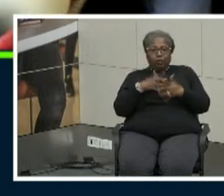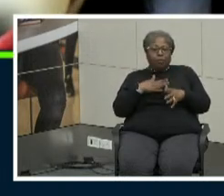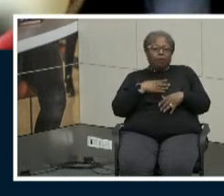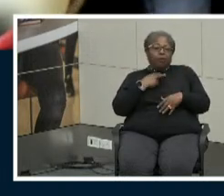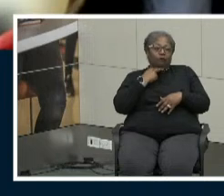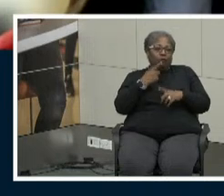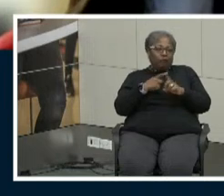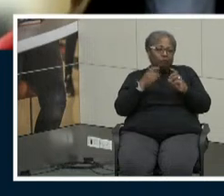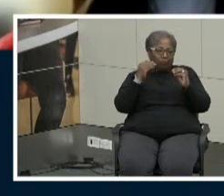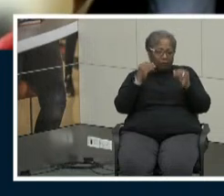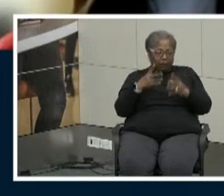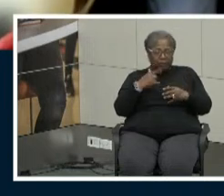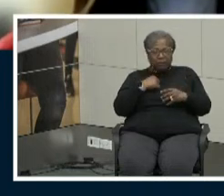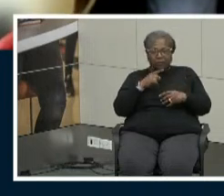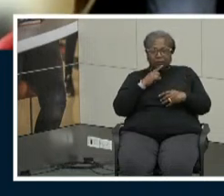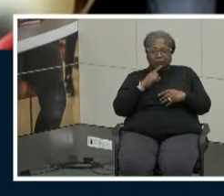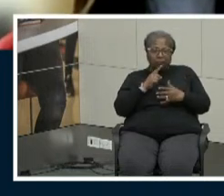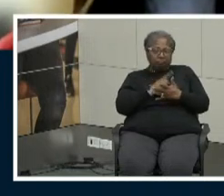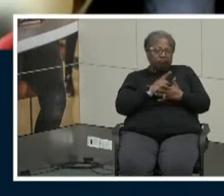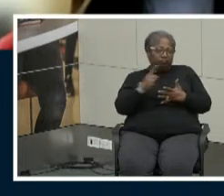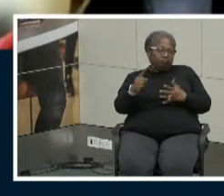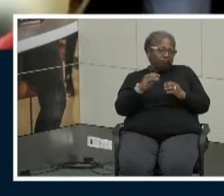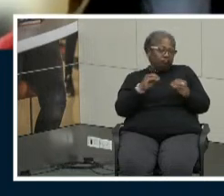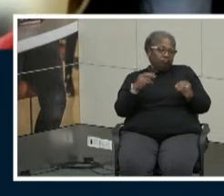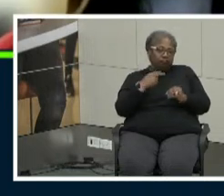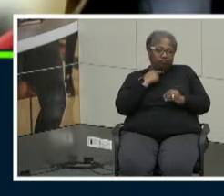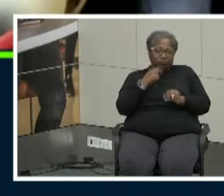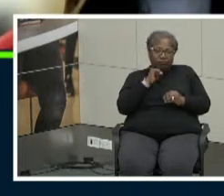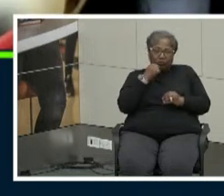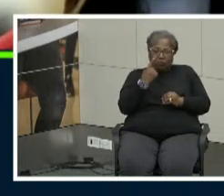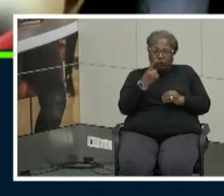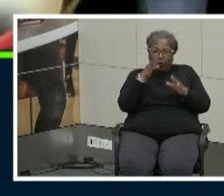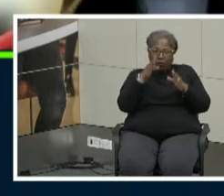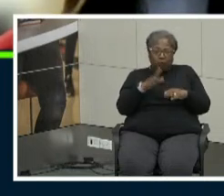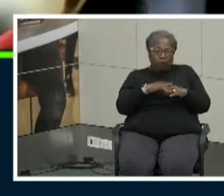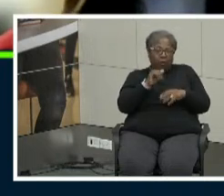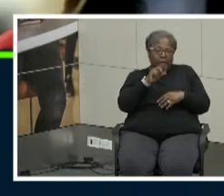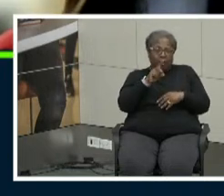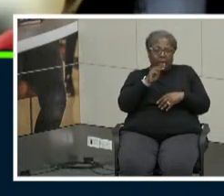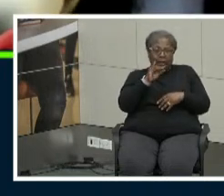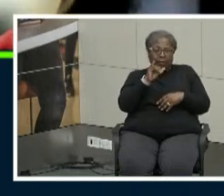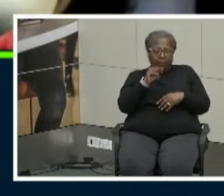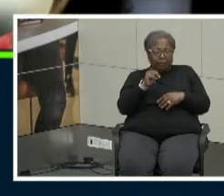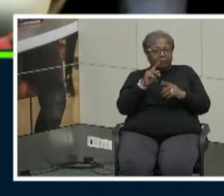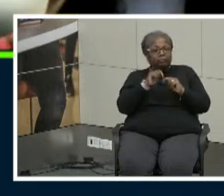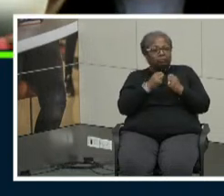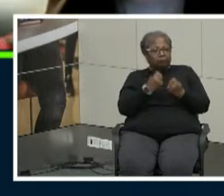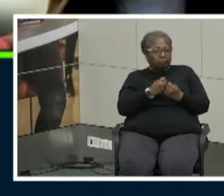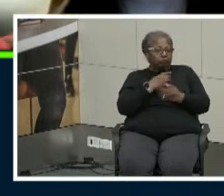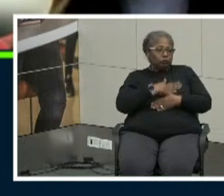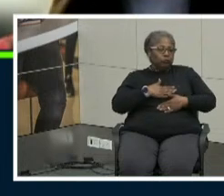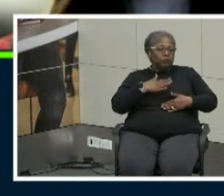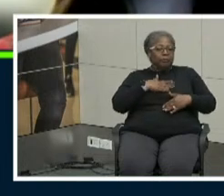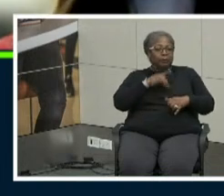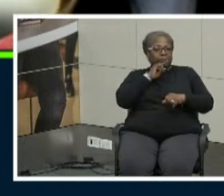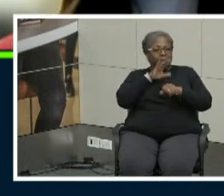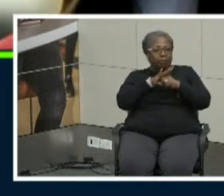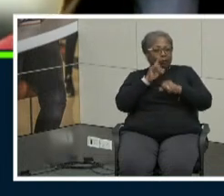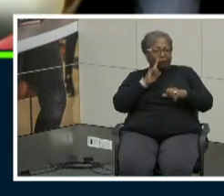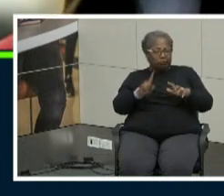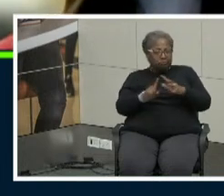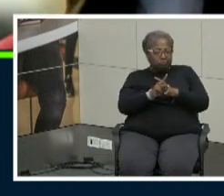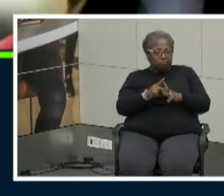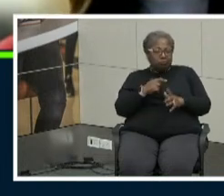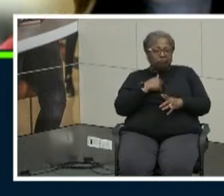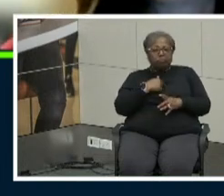teaching I was there a whole week with no voice and not one person on my admin team told me they appreciated my commitment to showing up I was